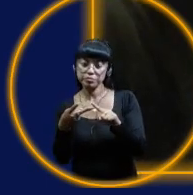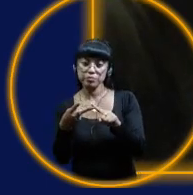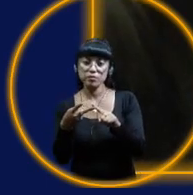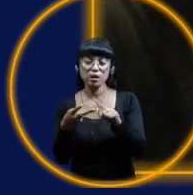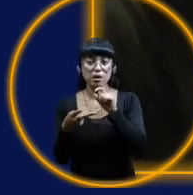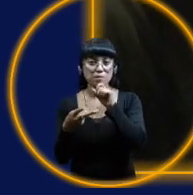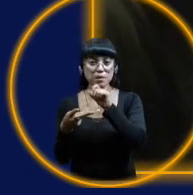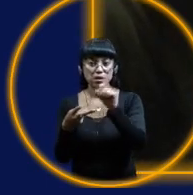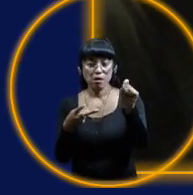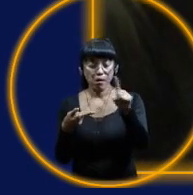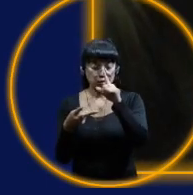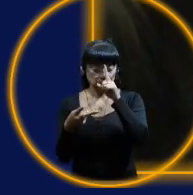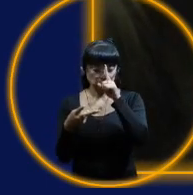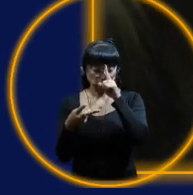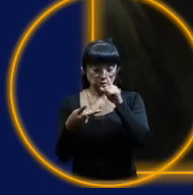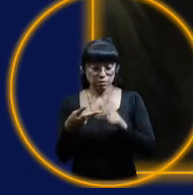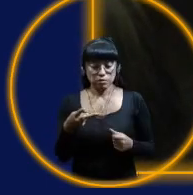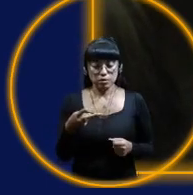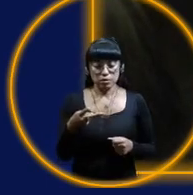if I am a social media